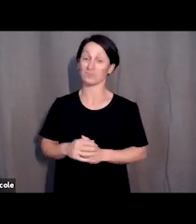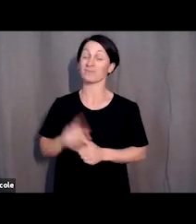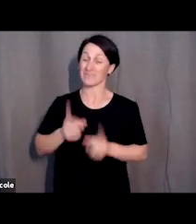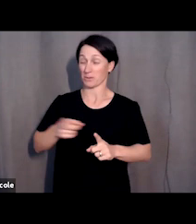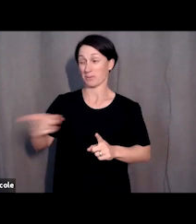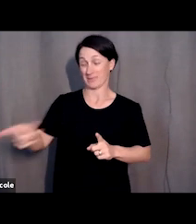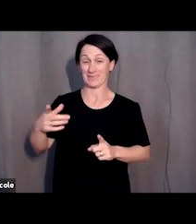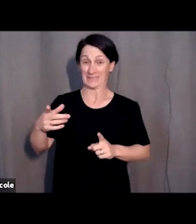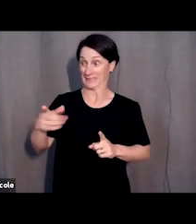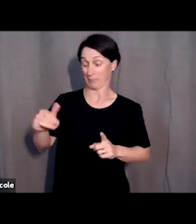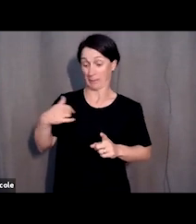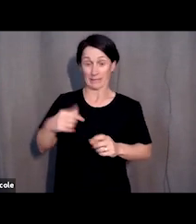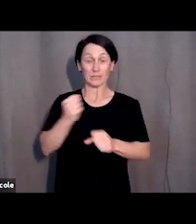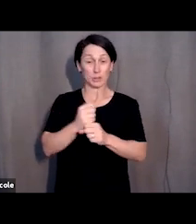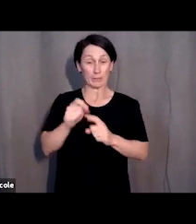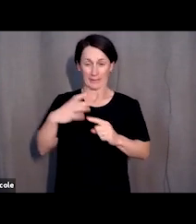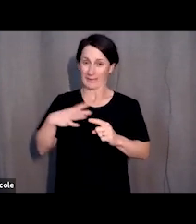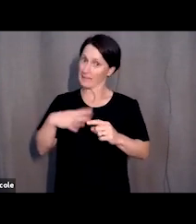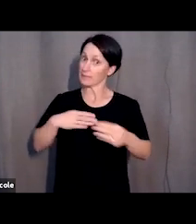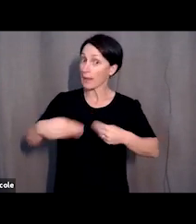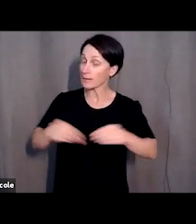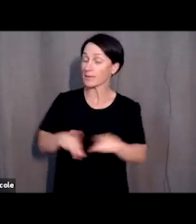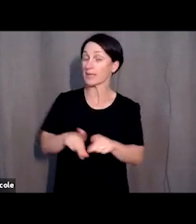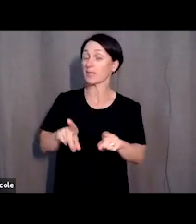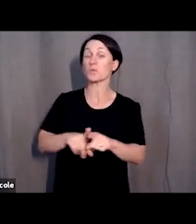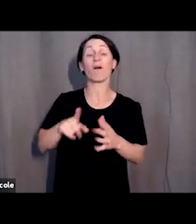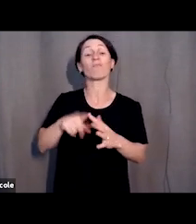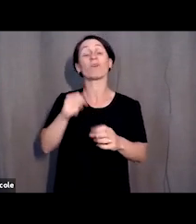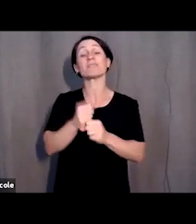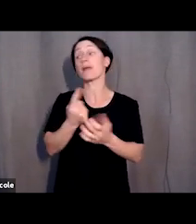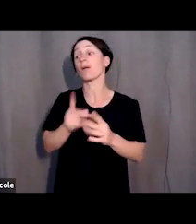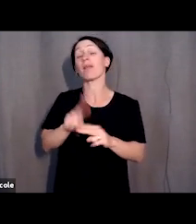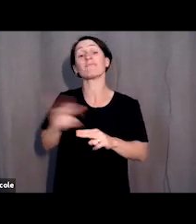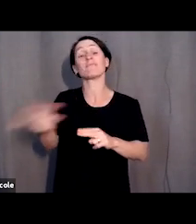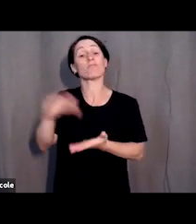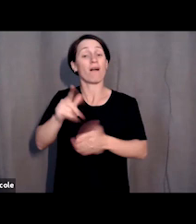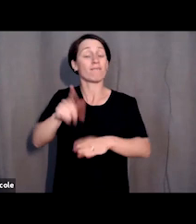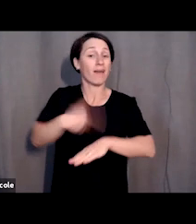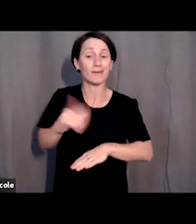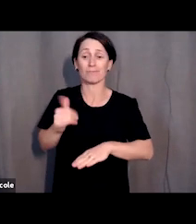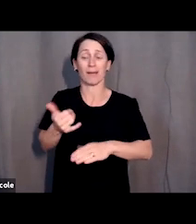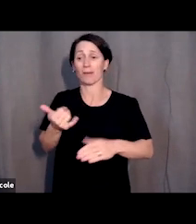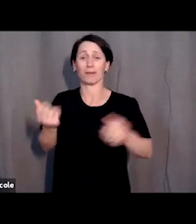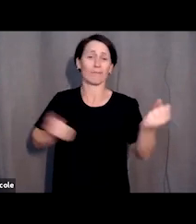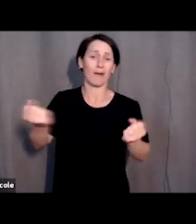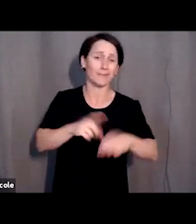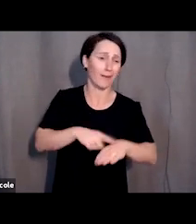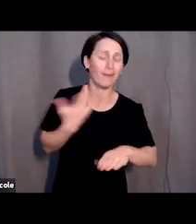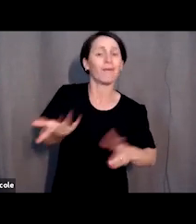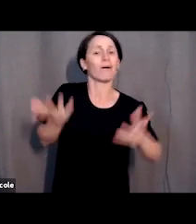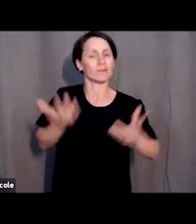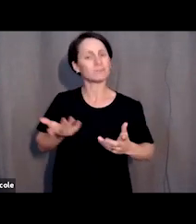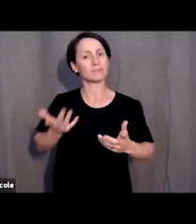somebody was late because they missed a bus or things went a bit pear-shaped. I'll talk a bit more about some of these things